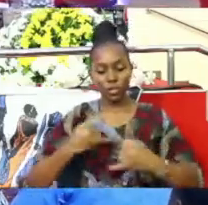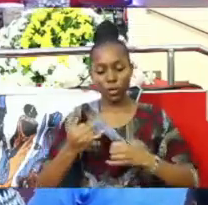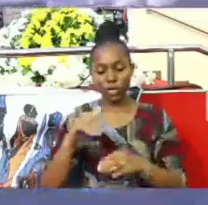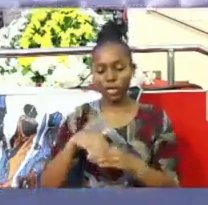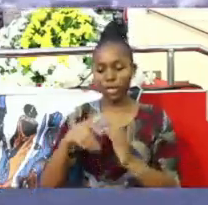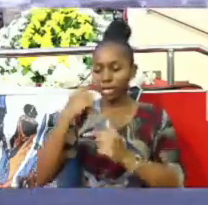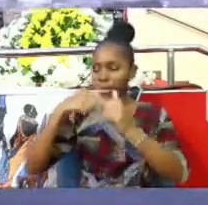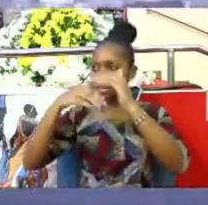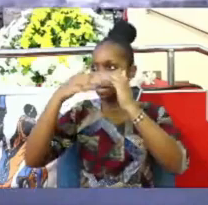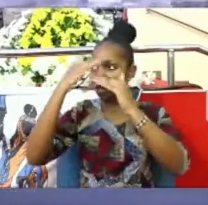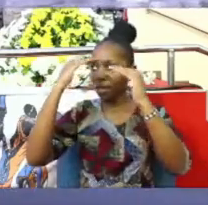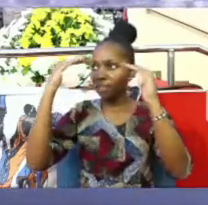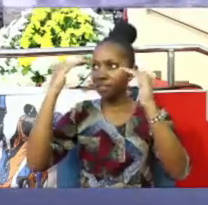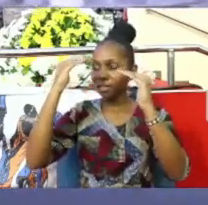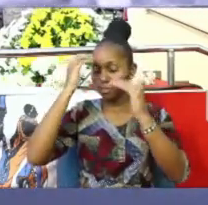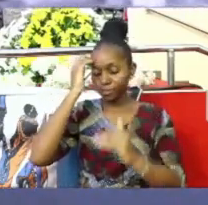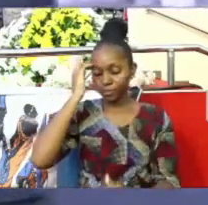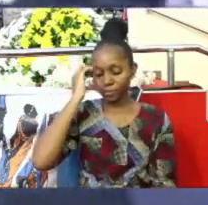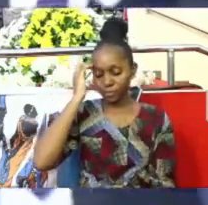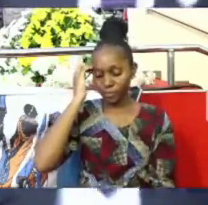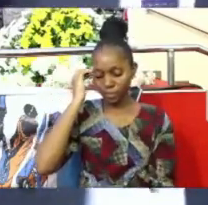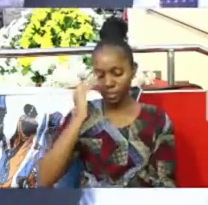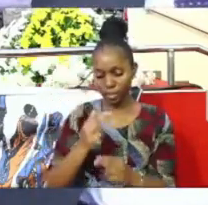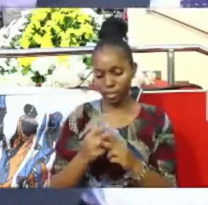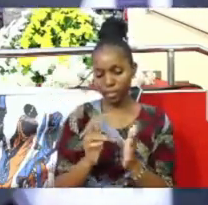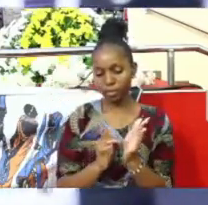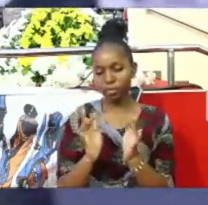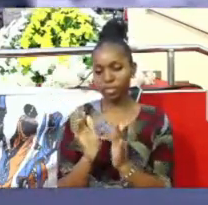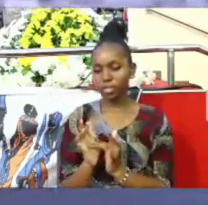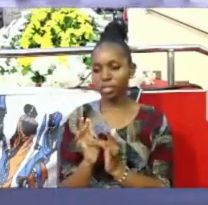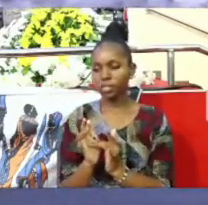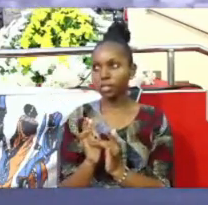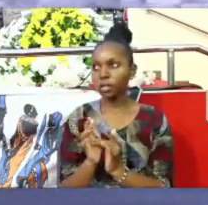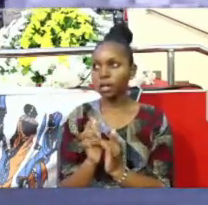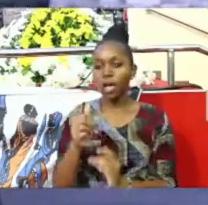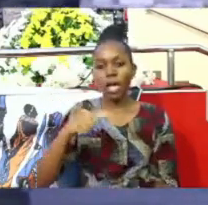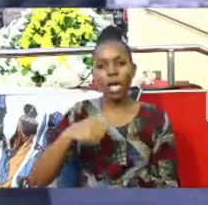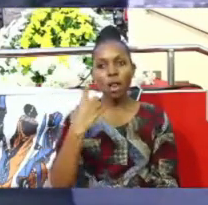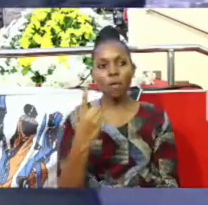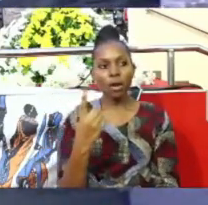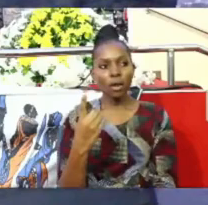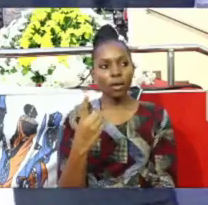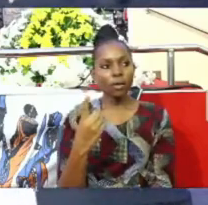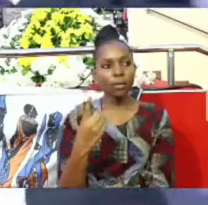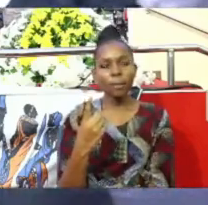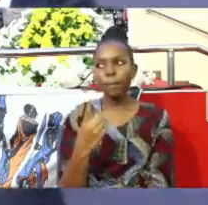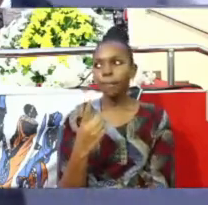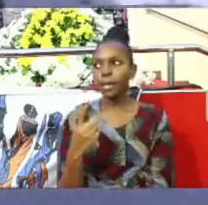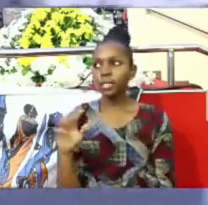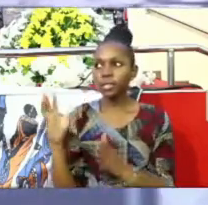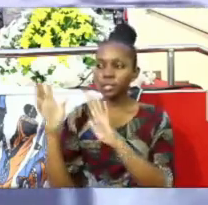These souls give their lives to the Lord. In the name of Jesus. Anybody else? Let us rejoice with